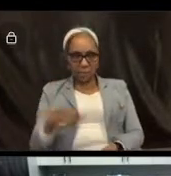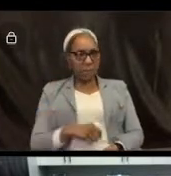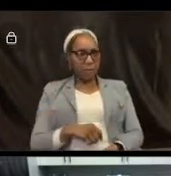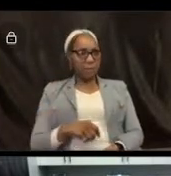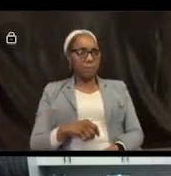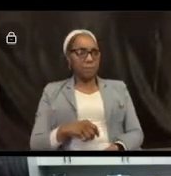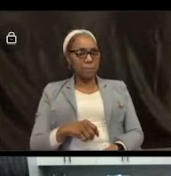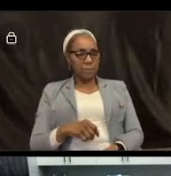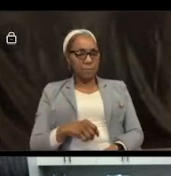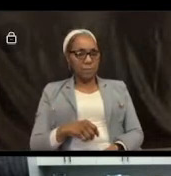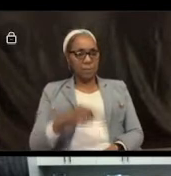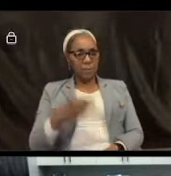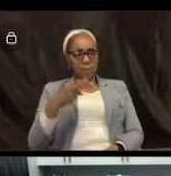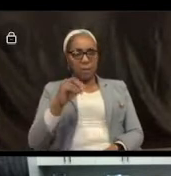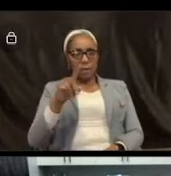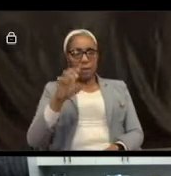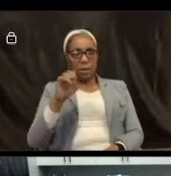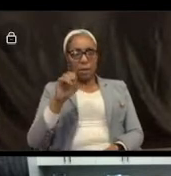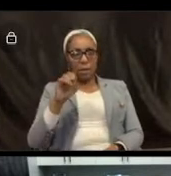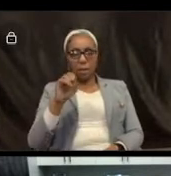Yes. Hodge.